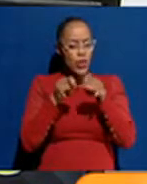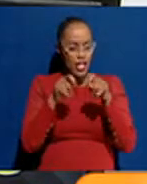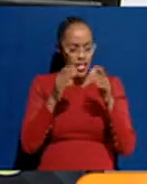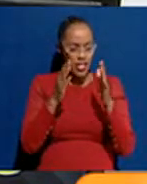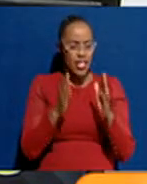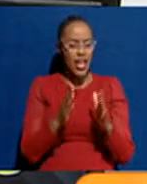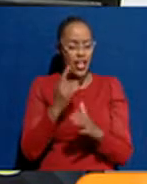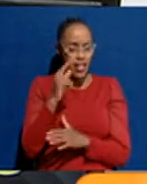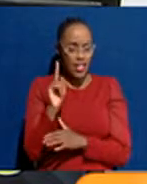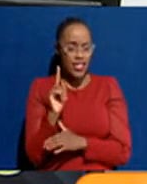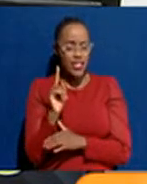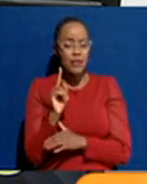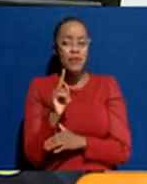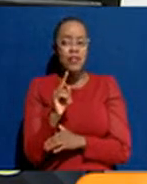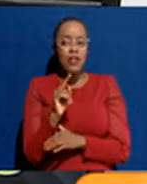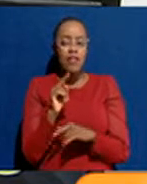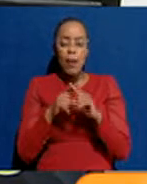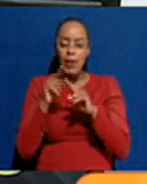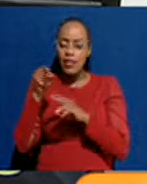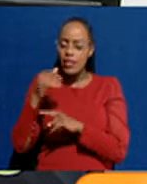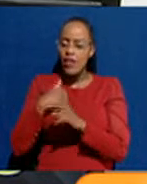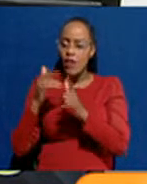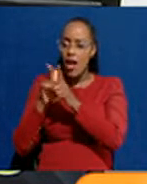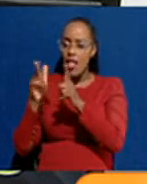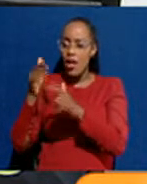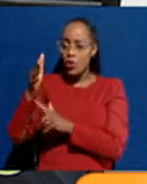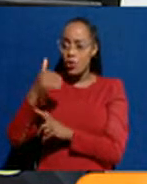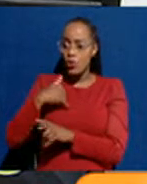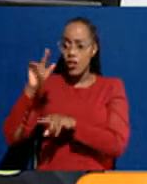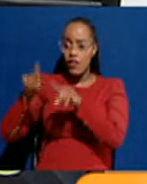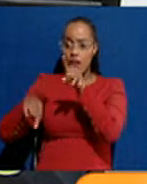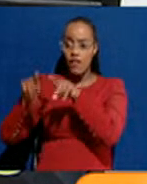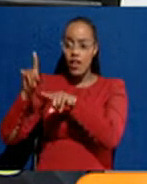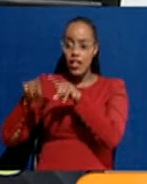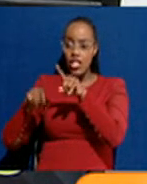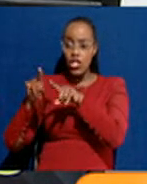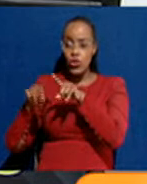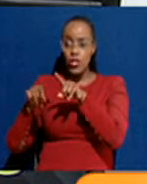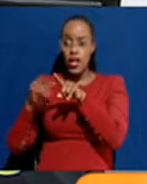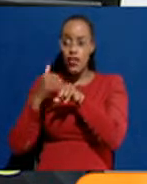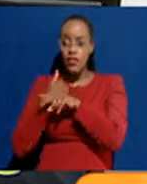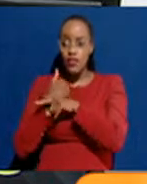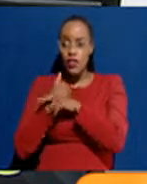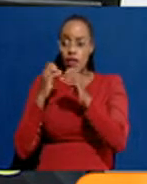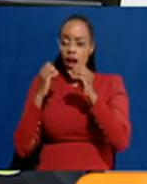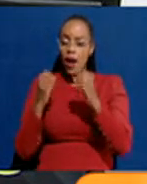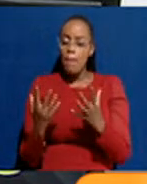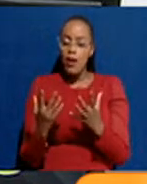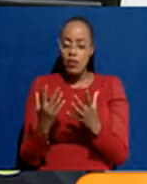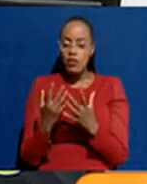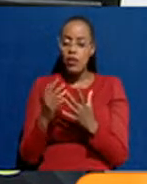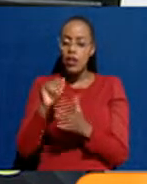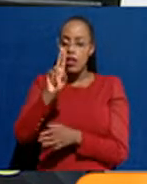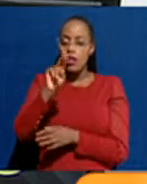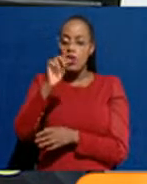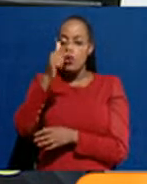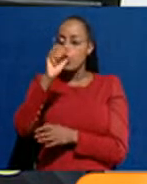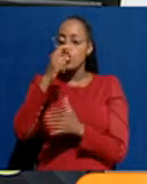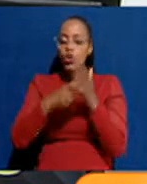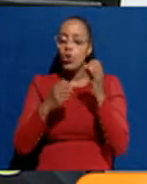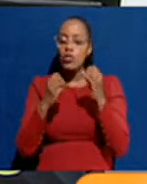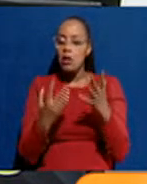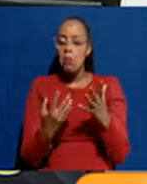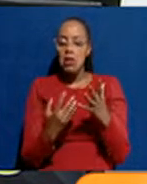of course. Yes. But does he also allow you to vary how much a unit should cost?